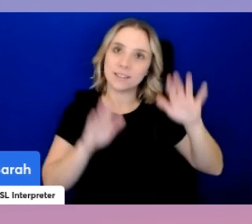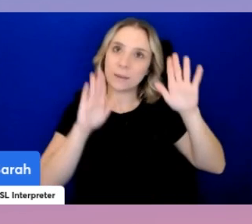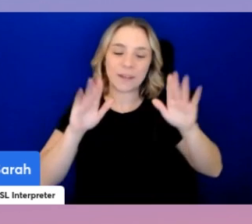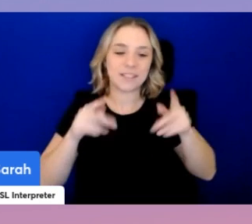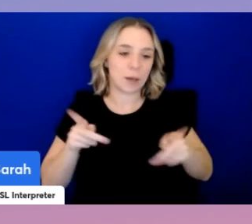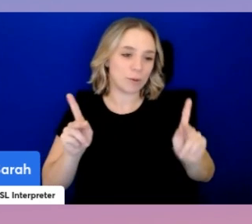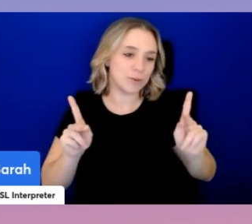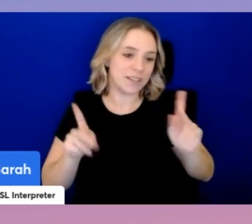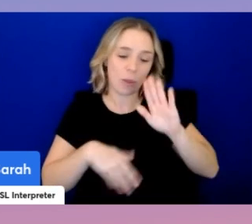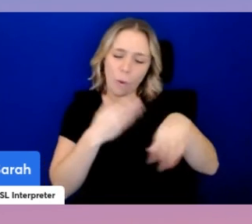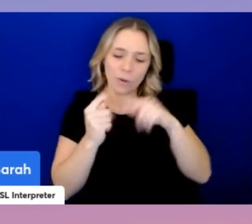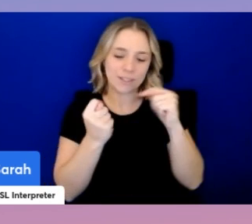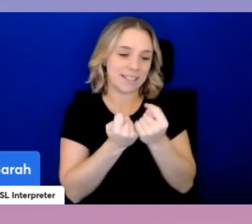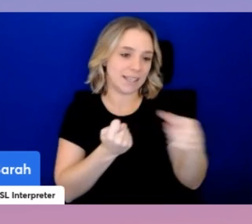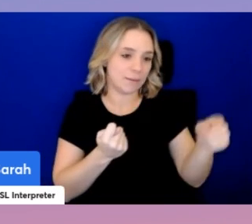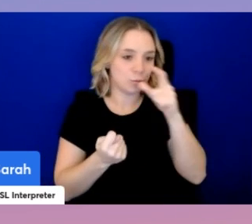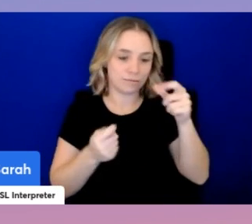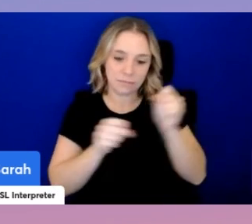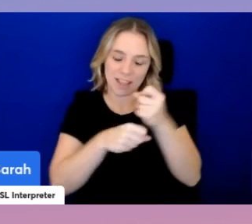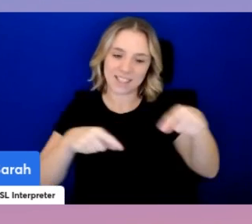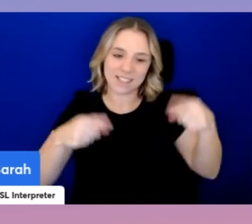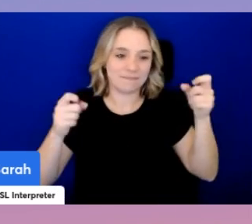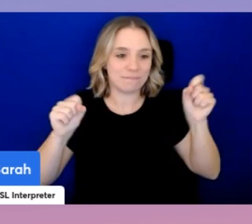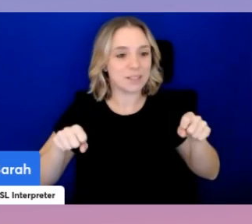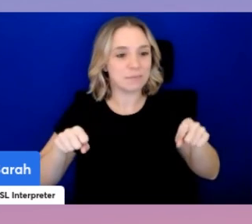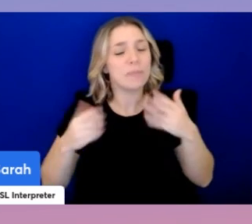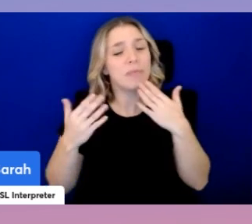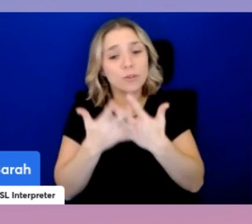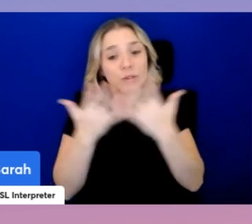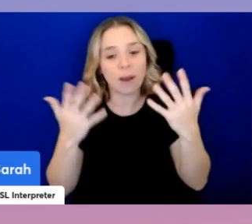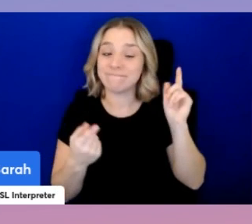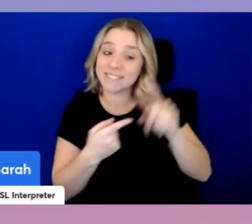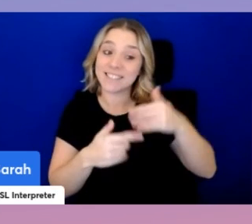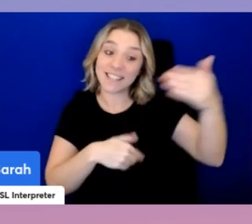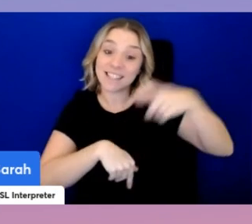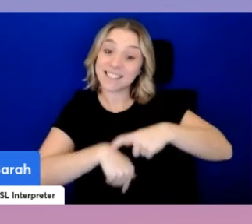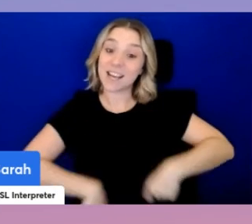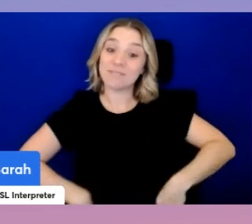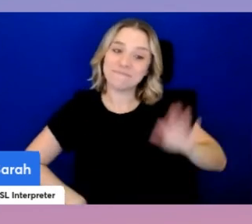this event possible. Thank you so much, and until the next time. Ciao.